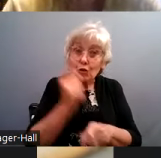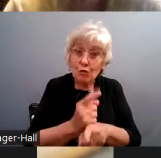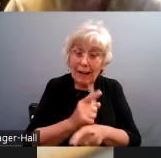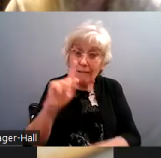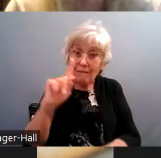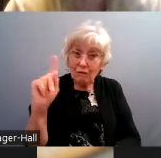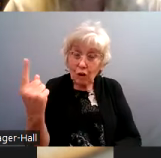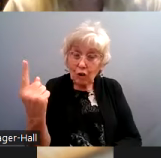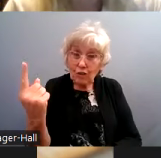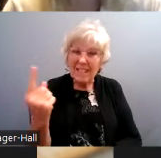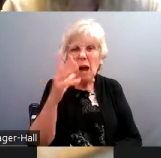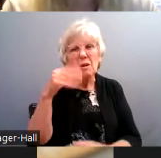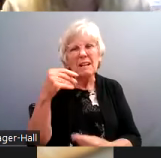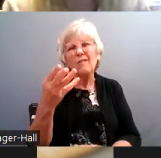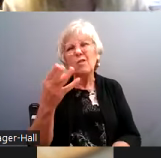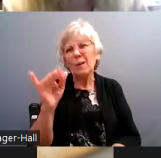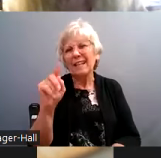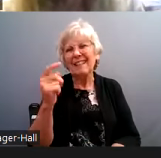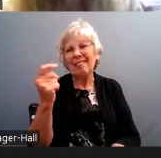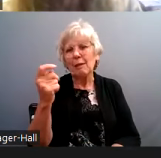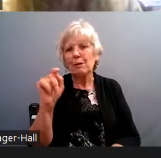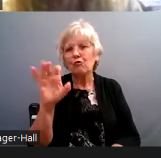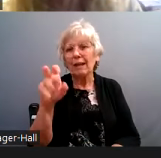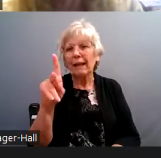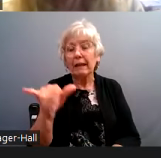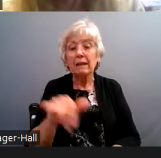I'll kind of give some hints because this is kind of a tricky question.